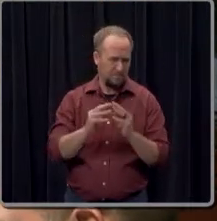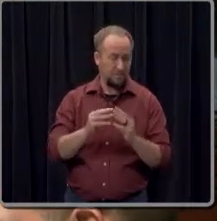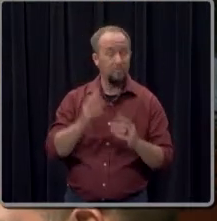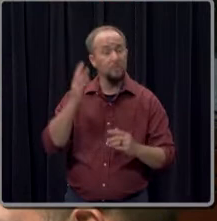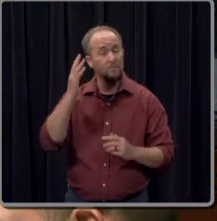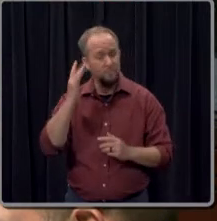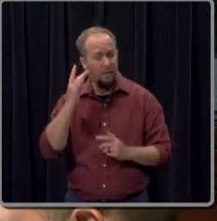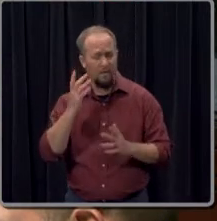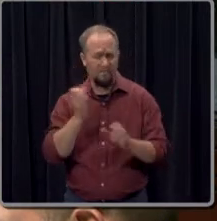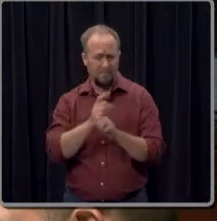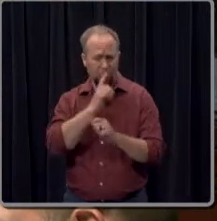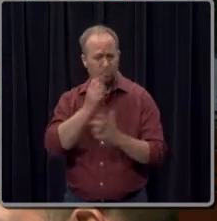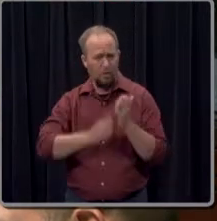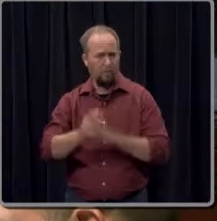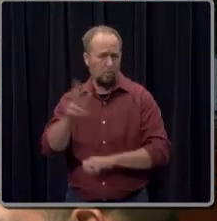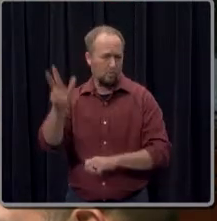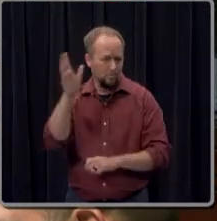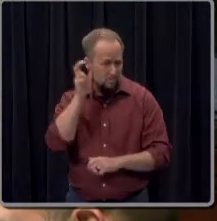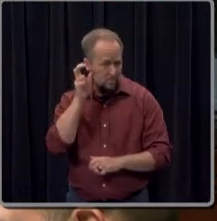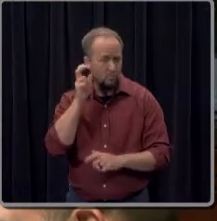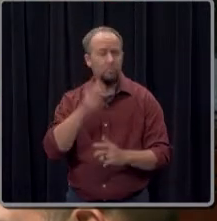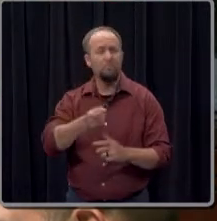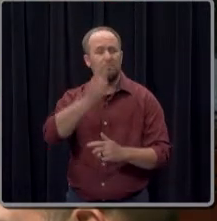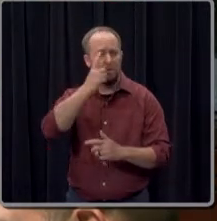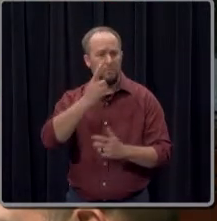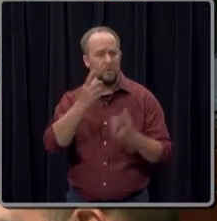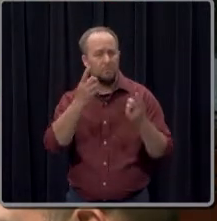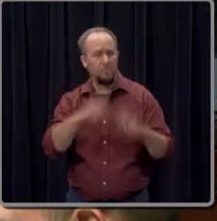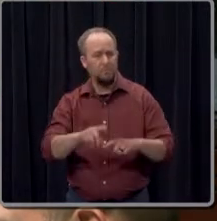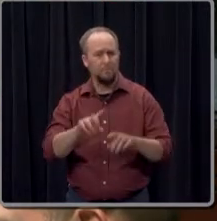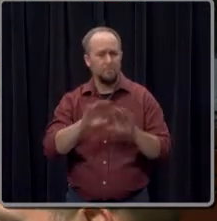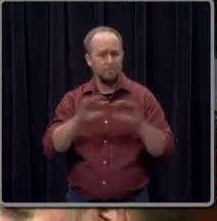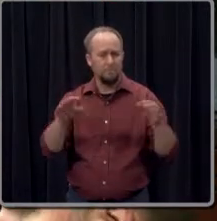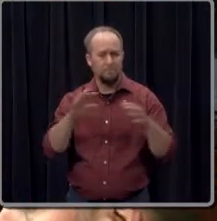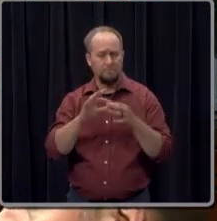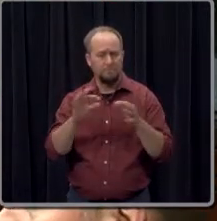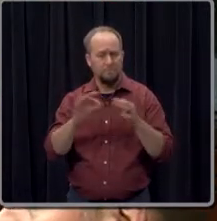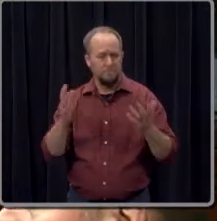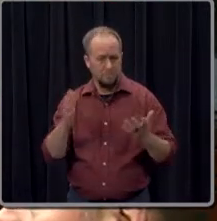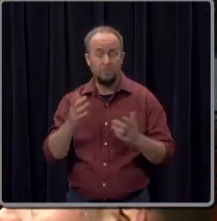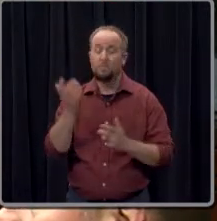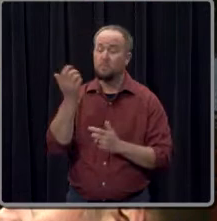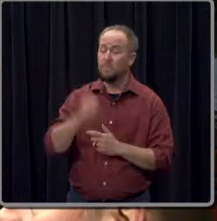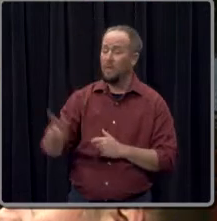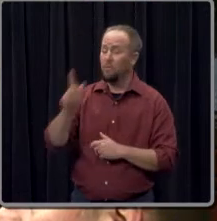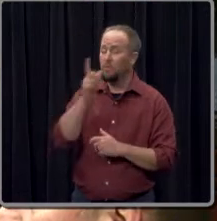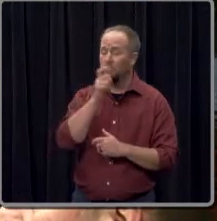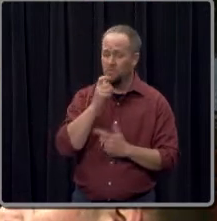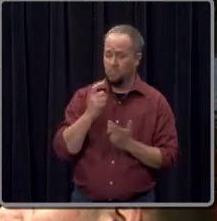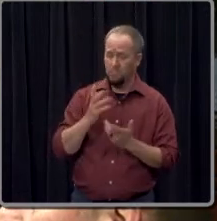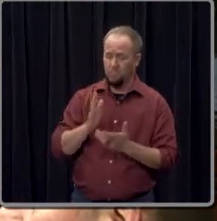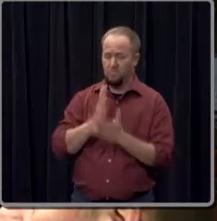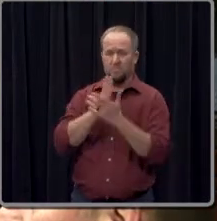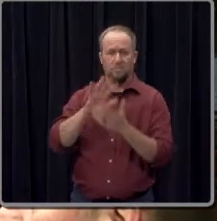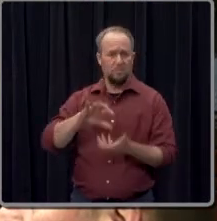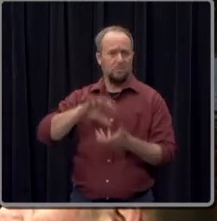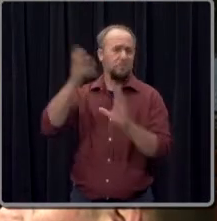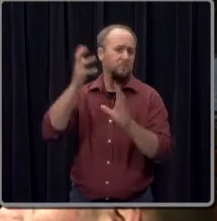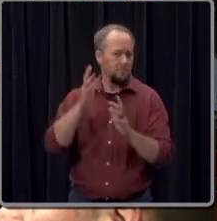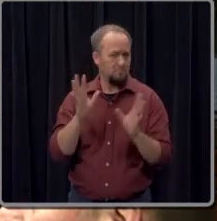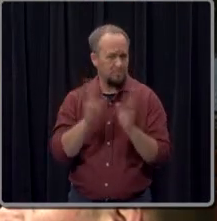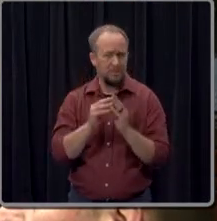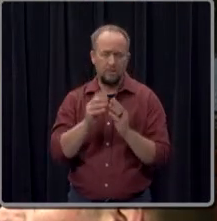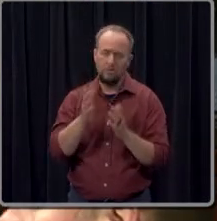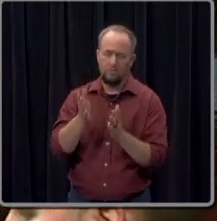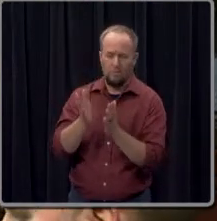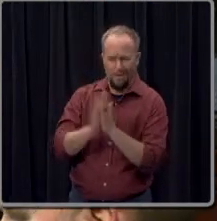staff, and other attendees are able to listen and understand the business conducted. Anyone disrupting the meeting in any capacity will be asked to leave and may